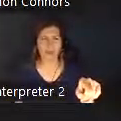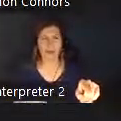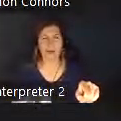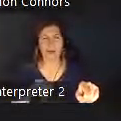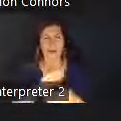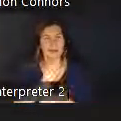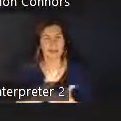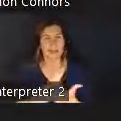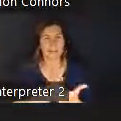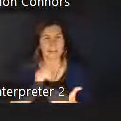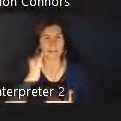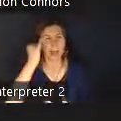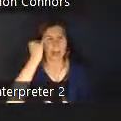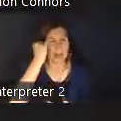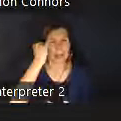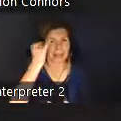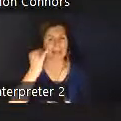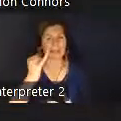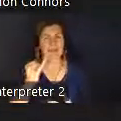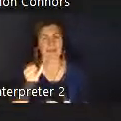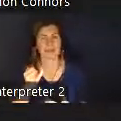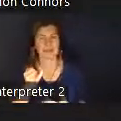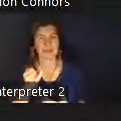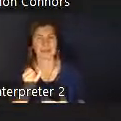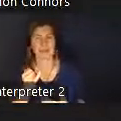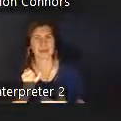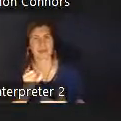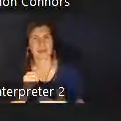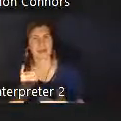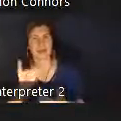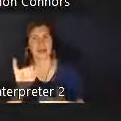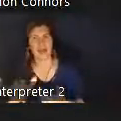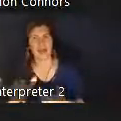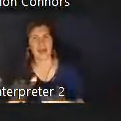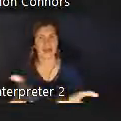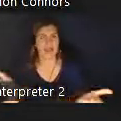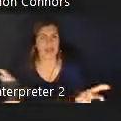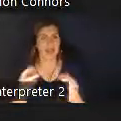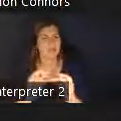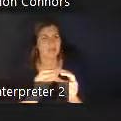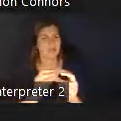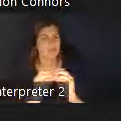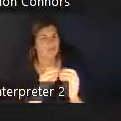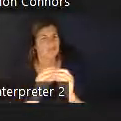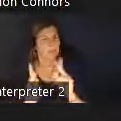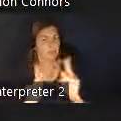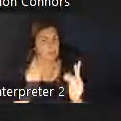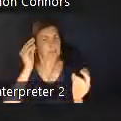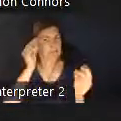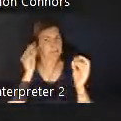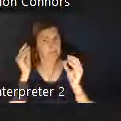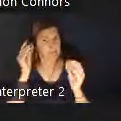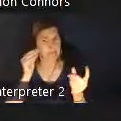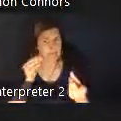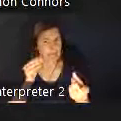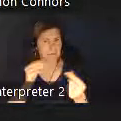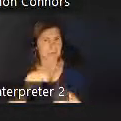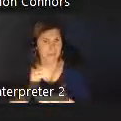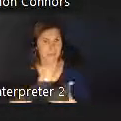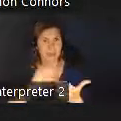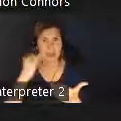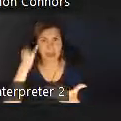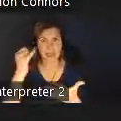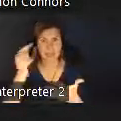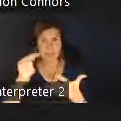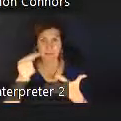novel ideas that are out there in wildlife management and climate adaptation. And I